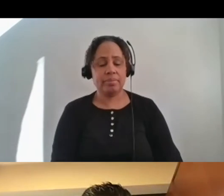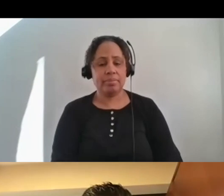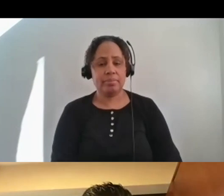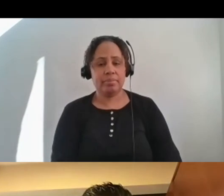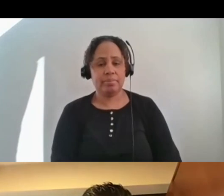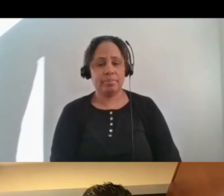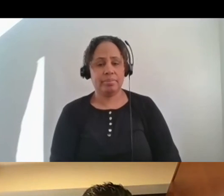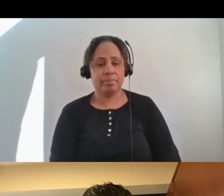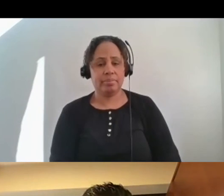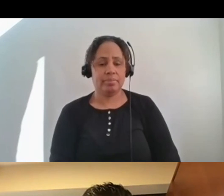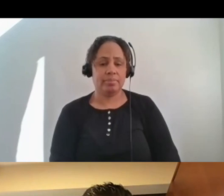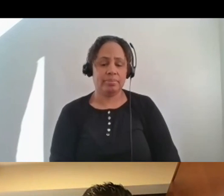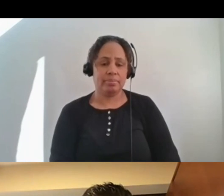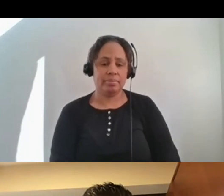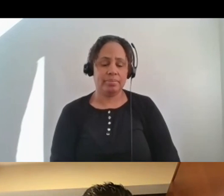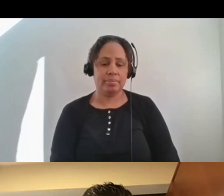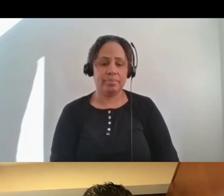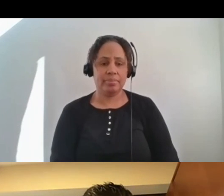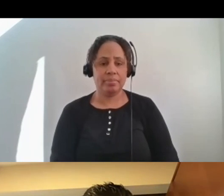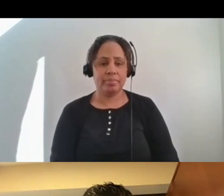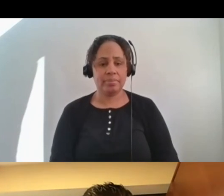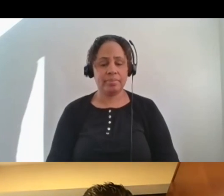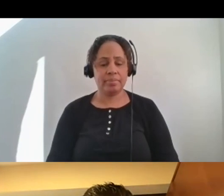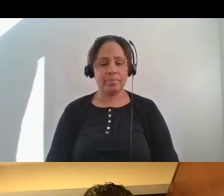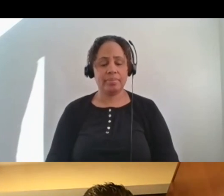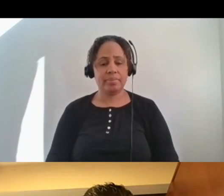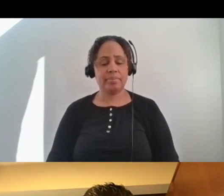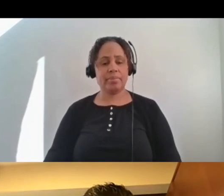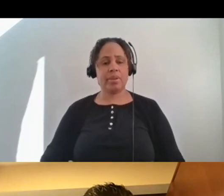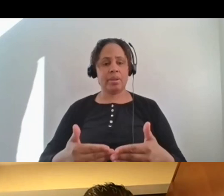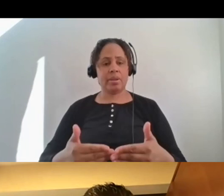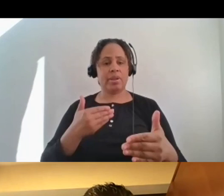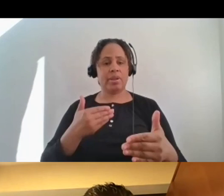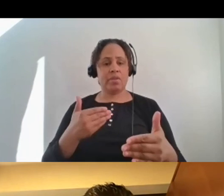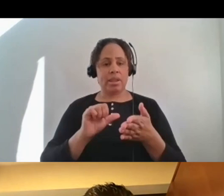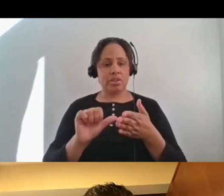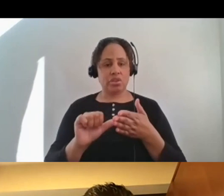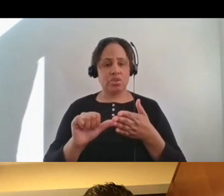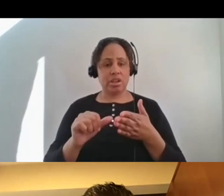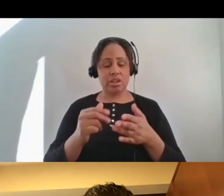Actually, before my surgery, the coordinator had asked, is your dad paying you?